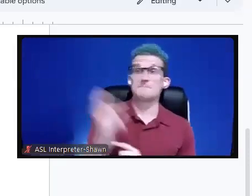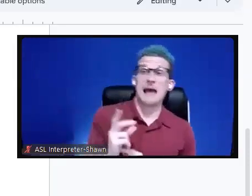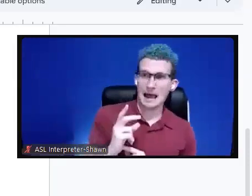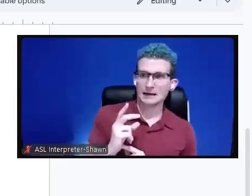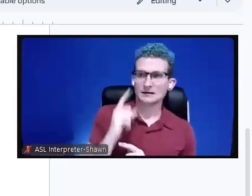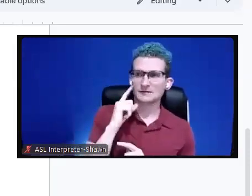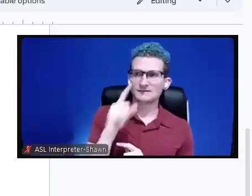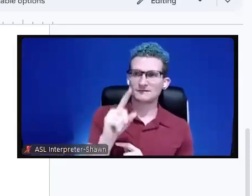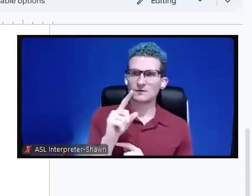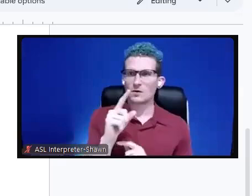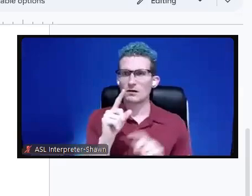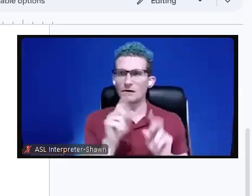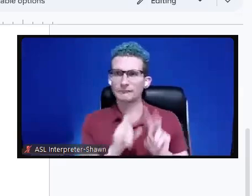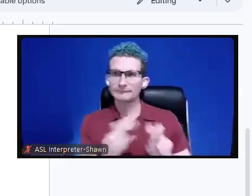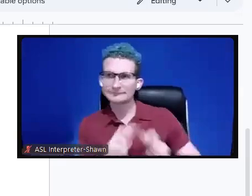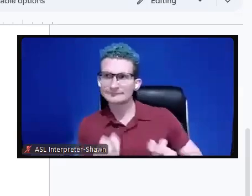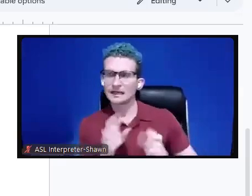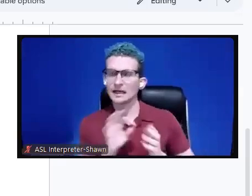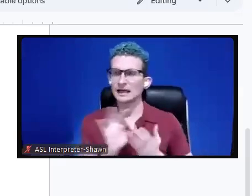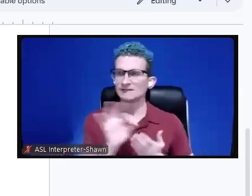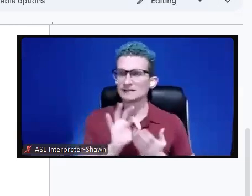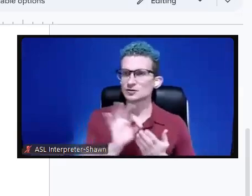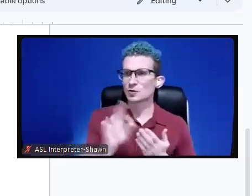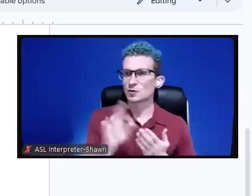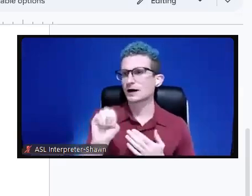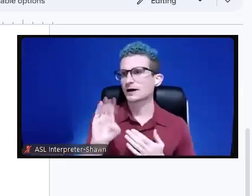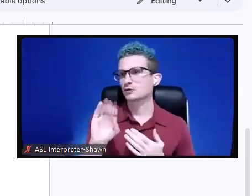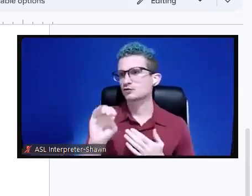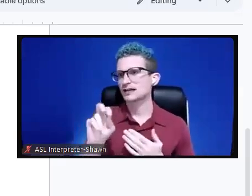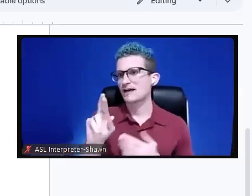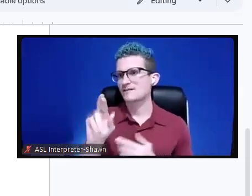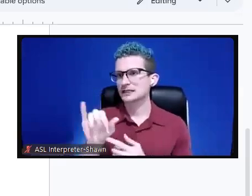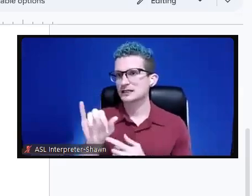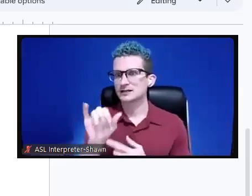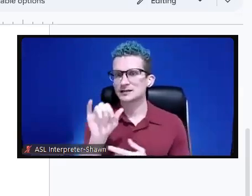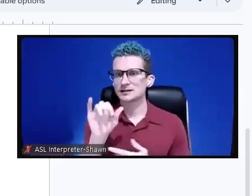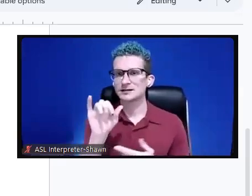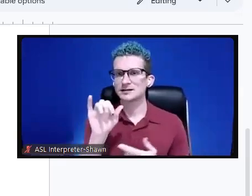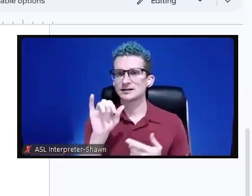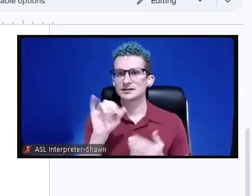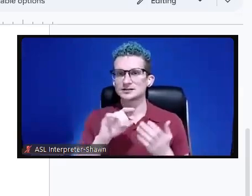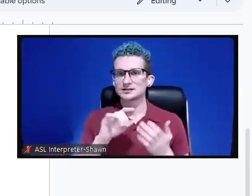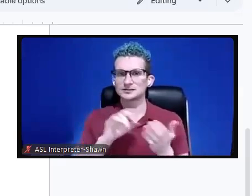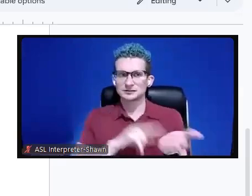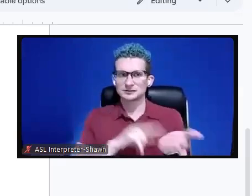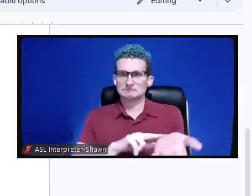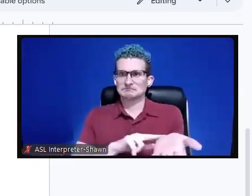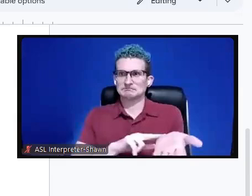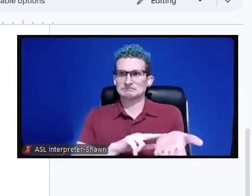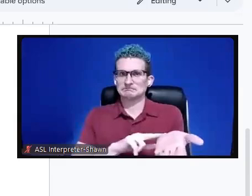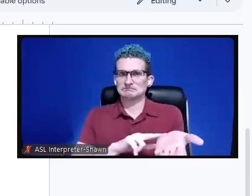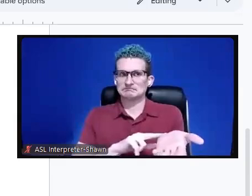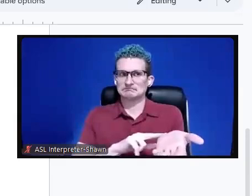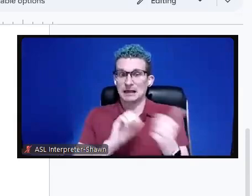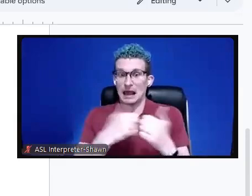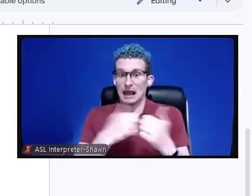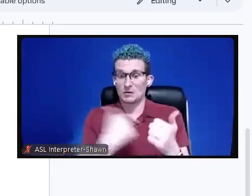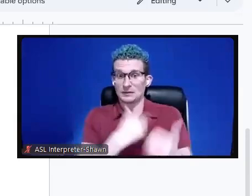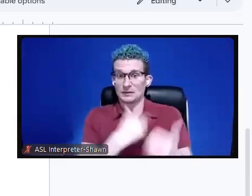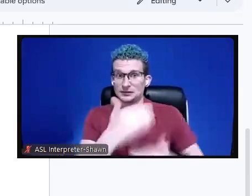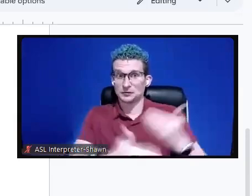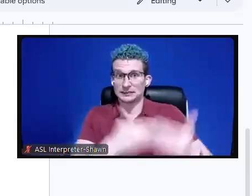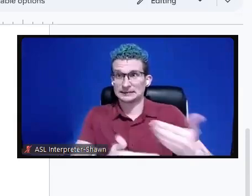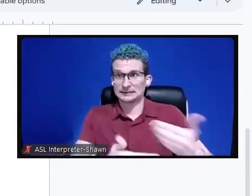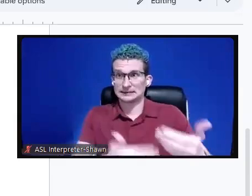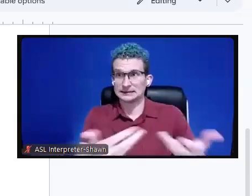inventory, right? And I'm in recovery, so we call it like personal inventory. We don't check a personal inventory to see how we're doing. Then what's the point in continuing forward too, right? So I love that she's going